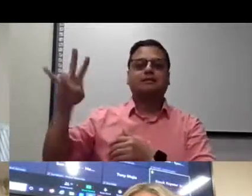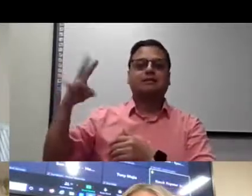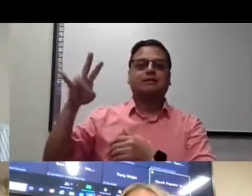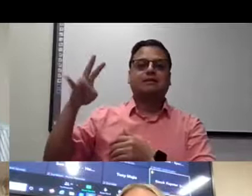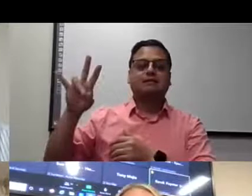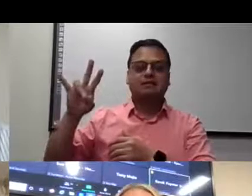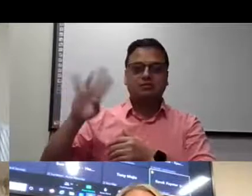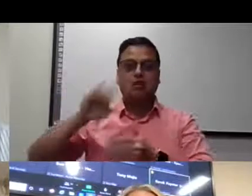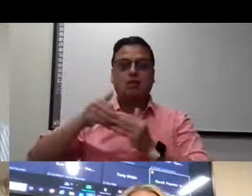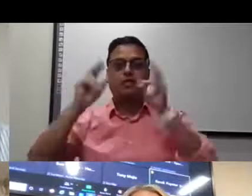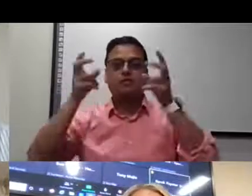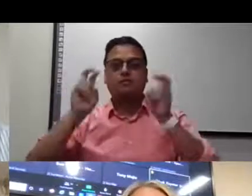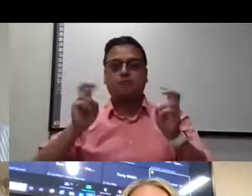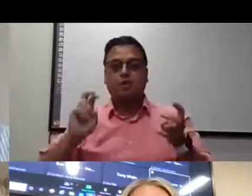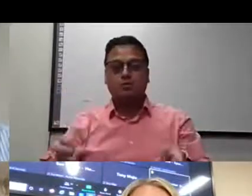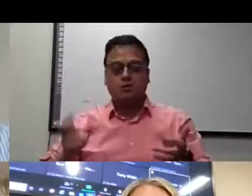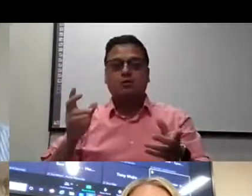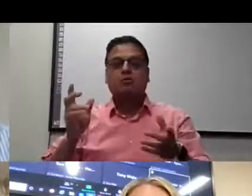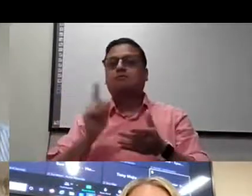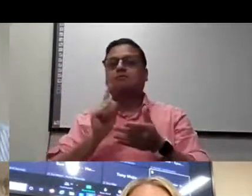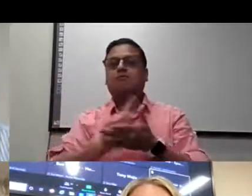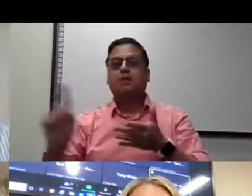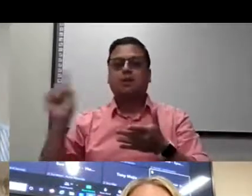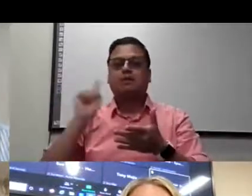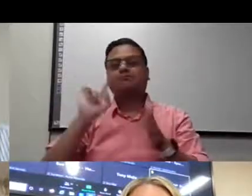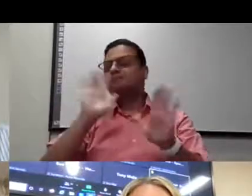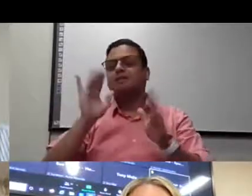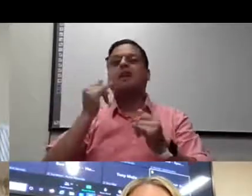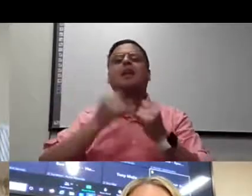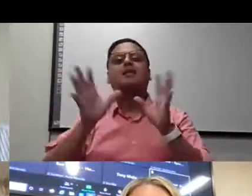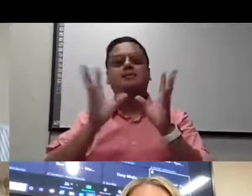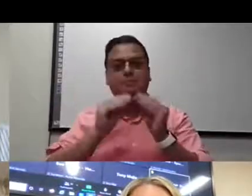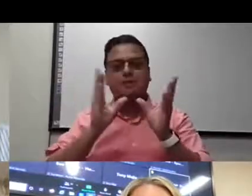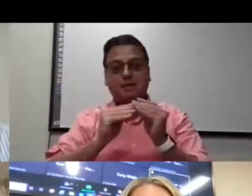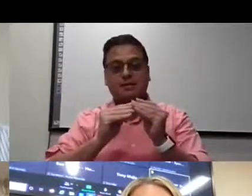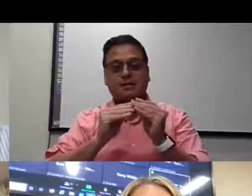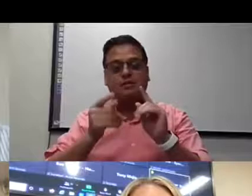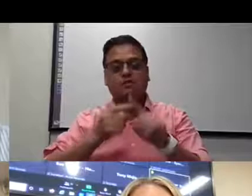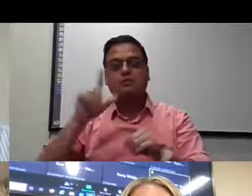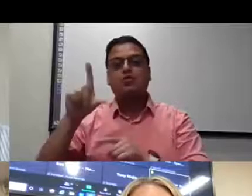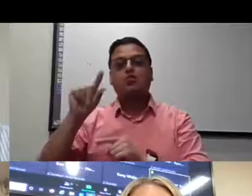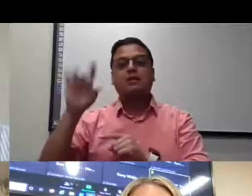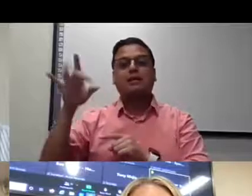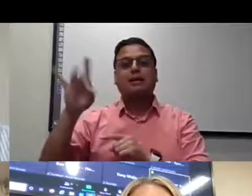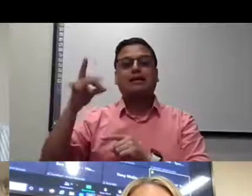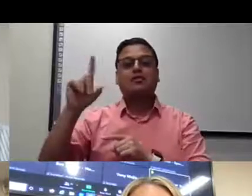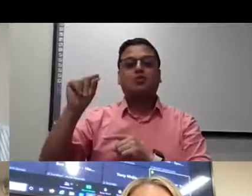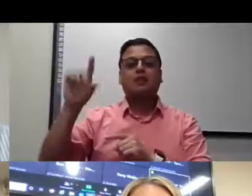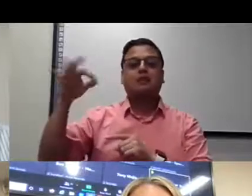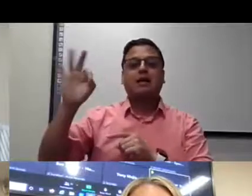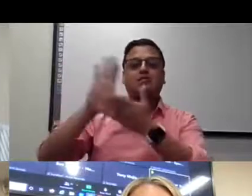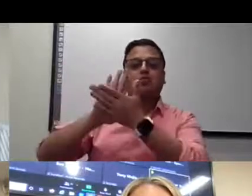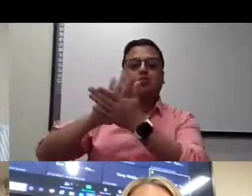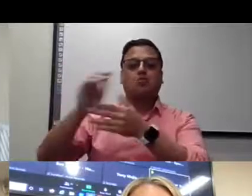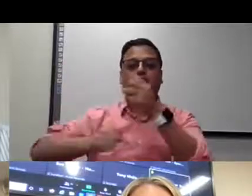of those issues that were brought up last week, the last meeting dated back to the 2018-2019 school year.